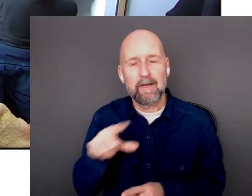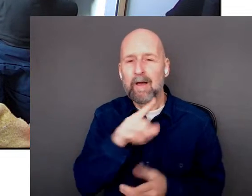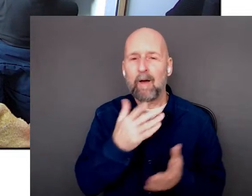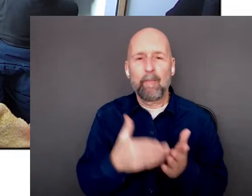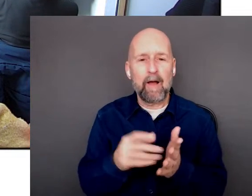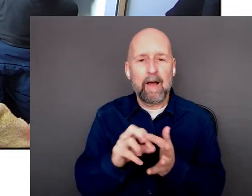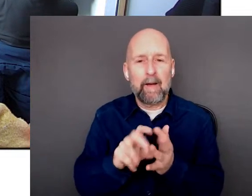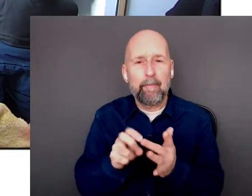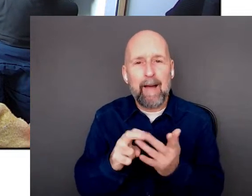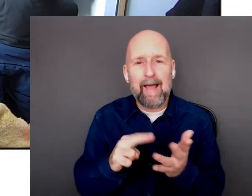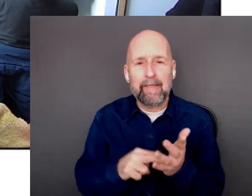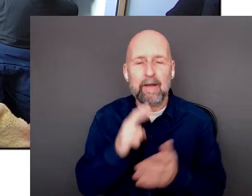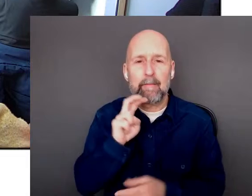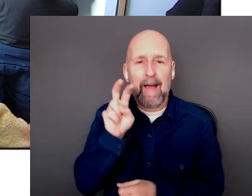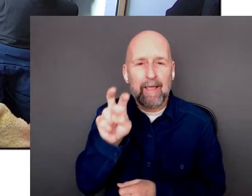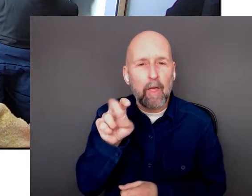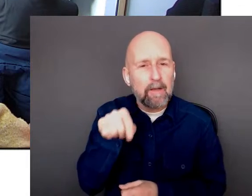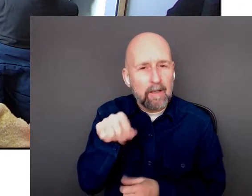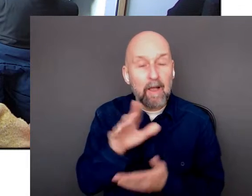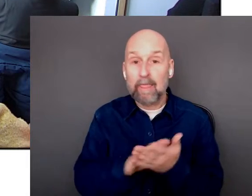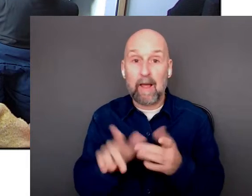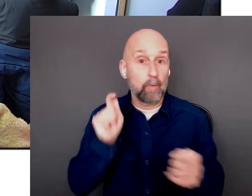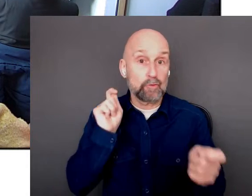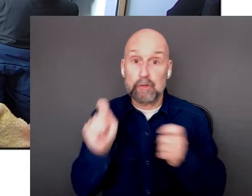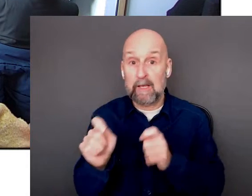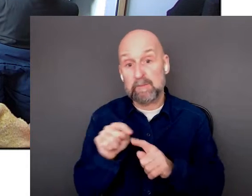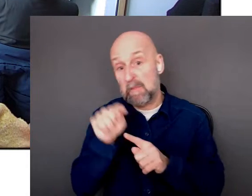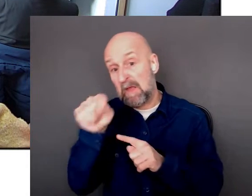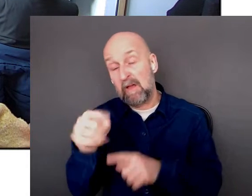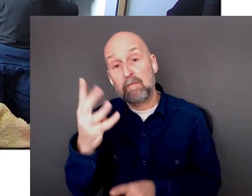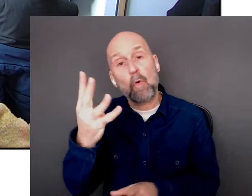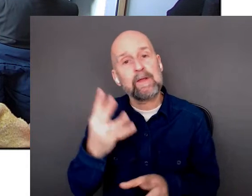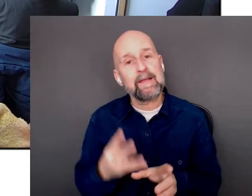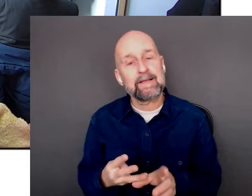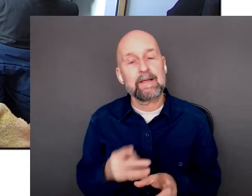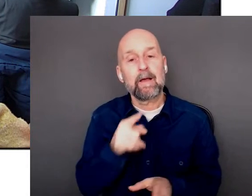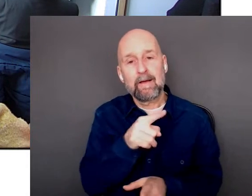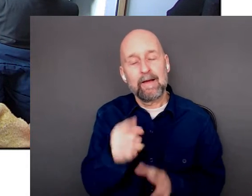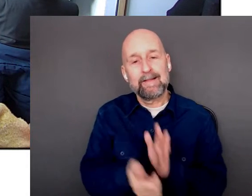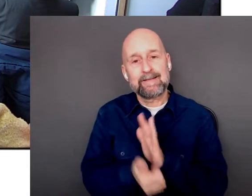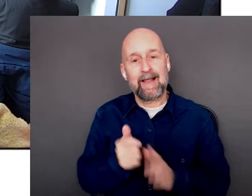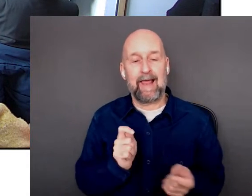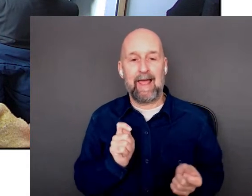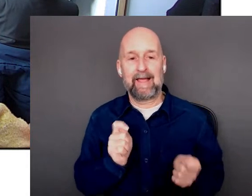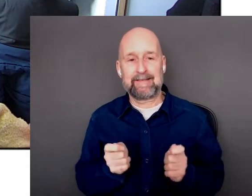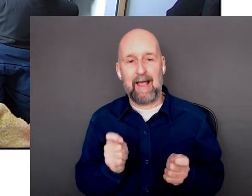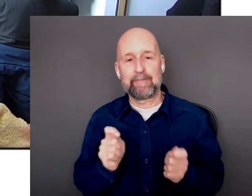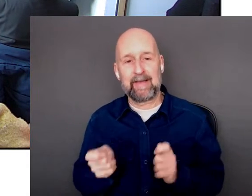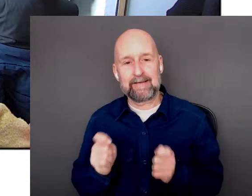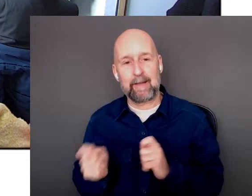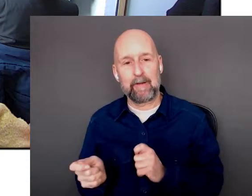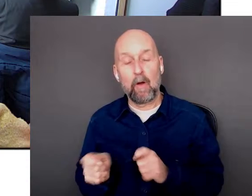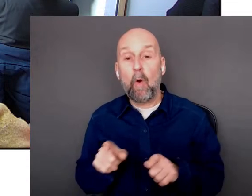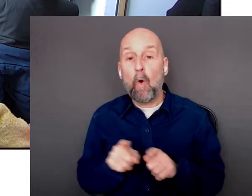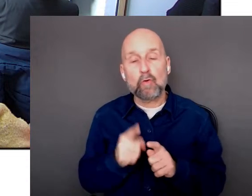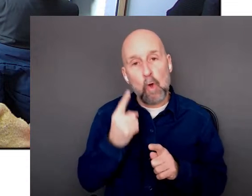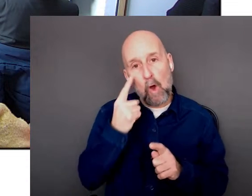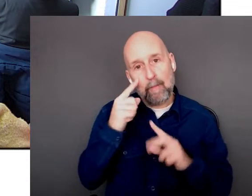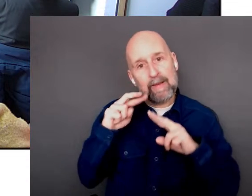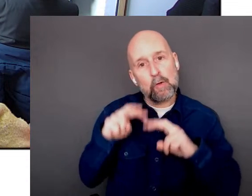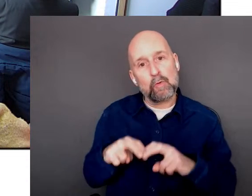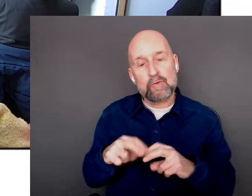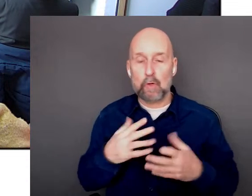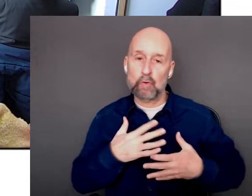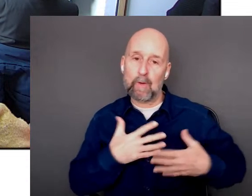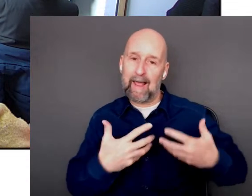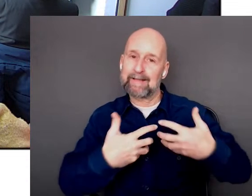it's going to change. But adapting is one thing, and be curious if you like technology. I would